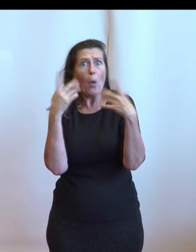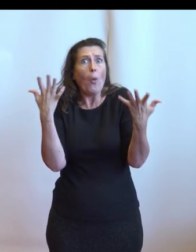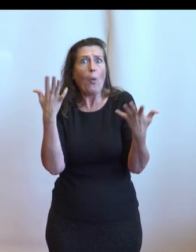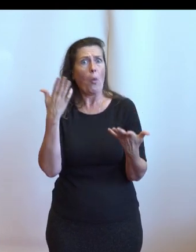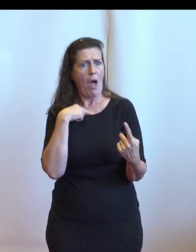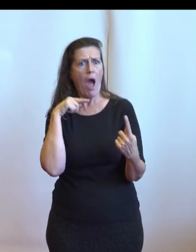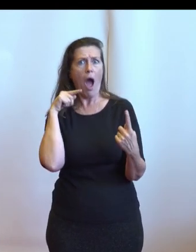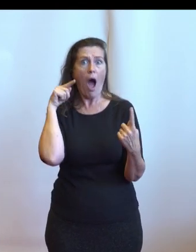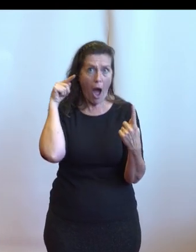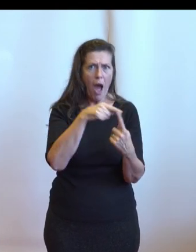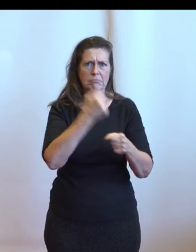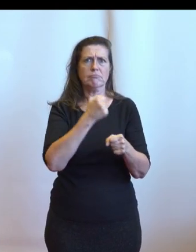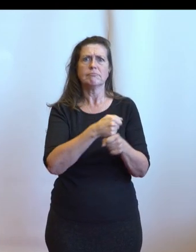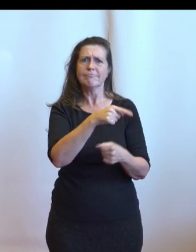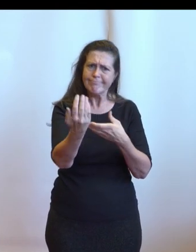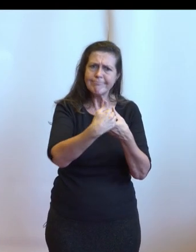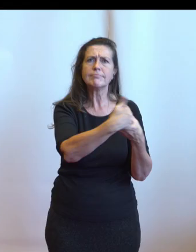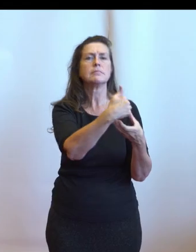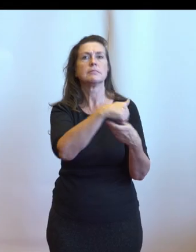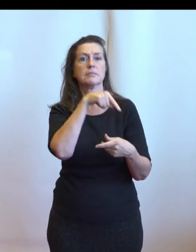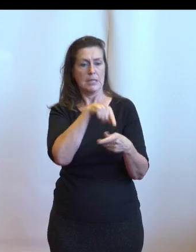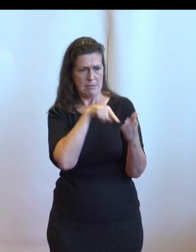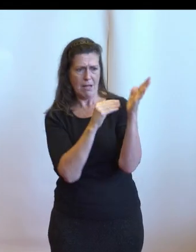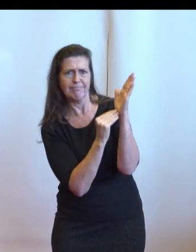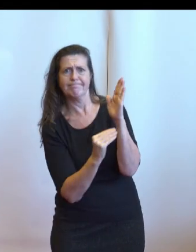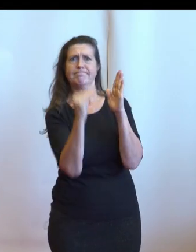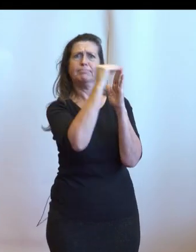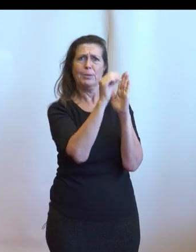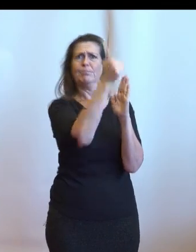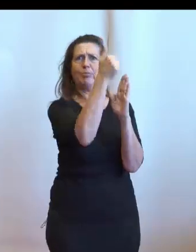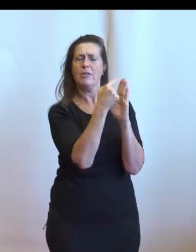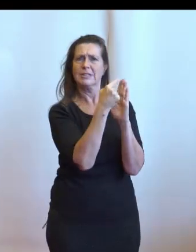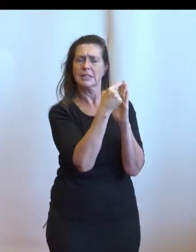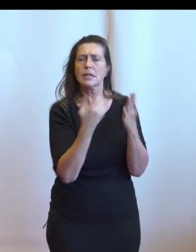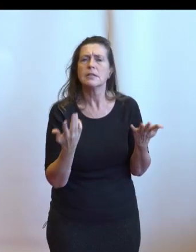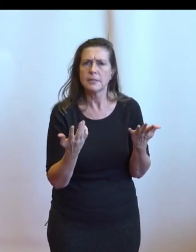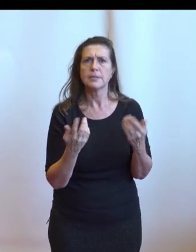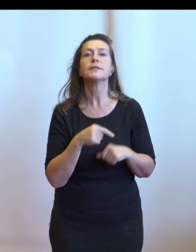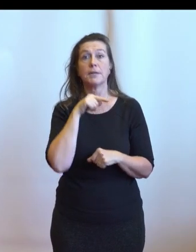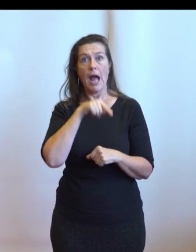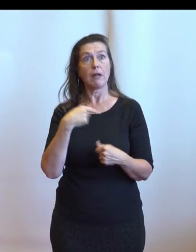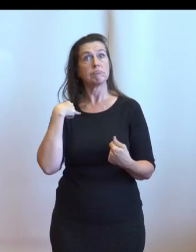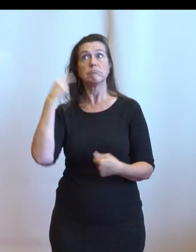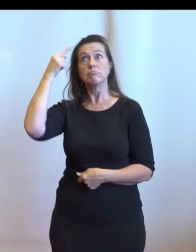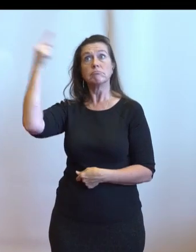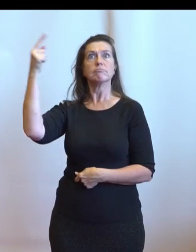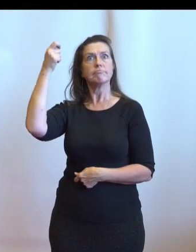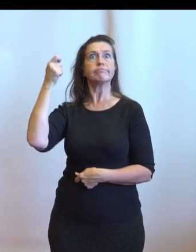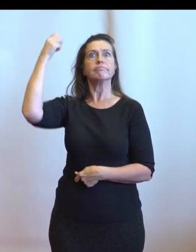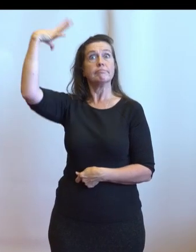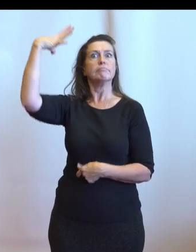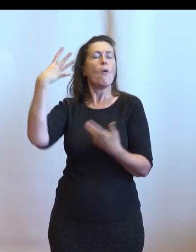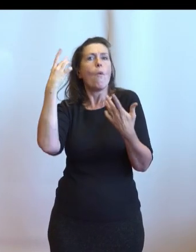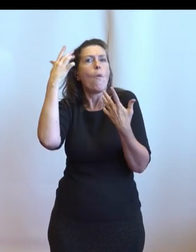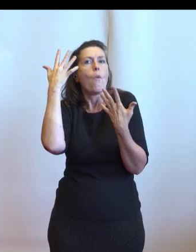is at the heart of our priorities, but also how we have decided to do it. So if we can move